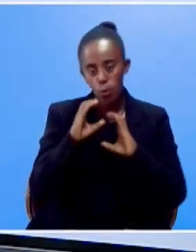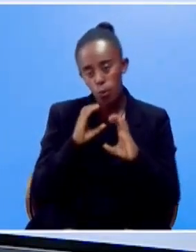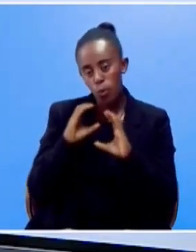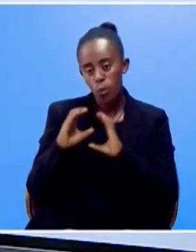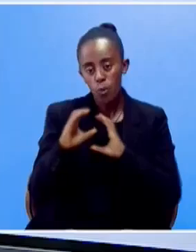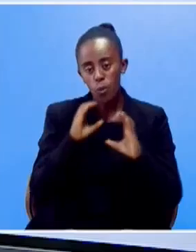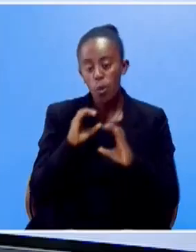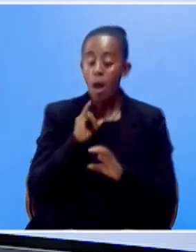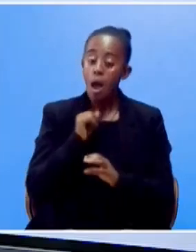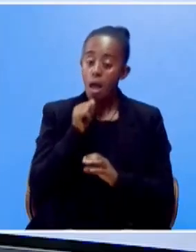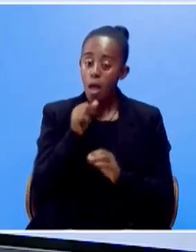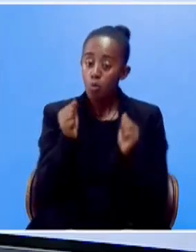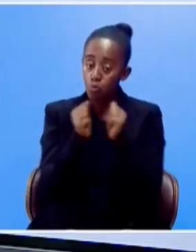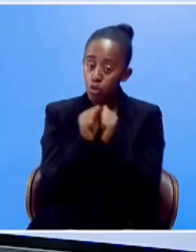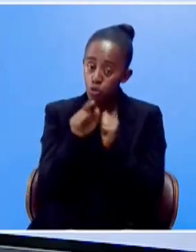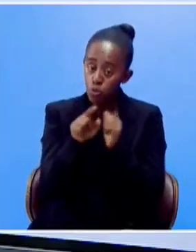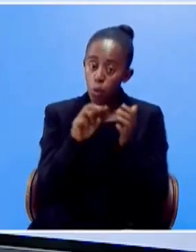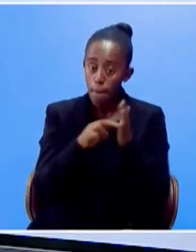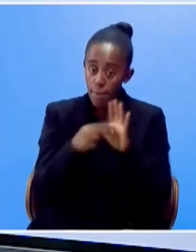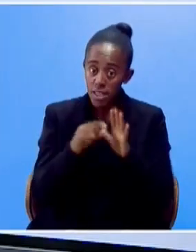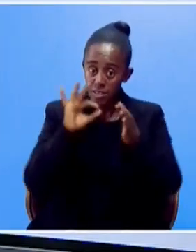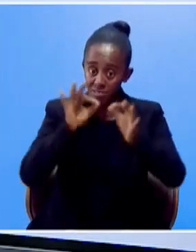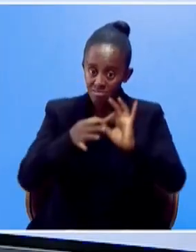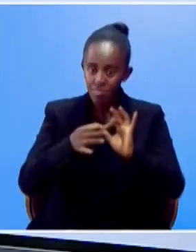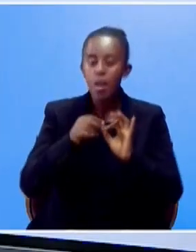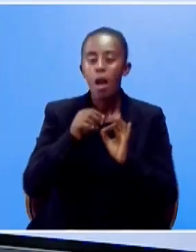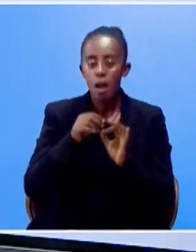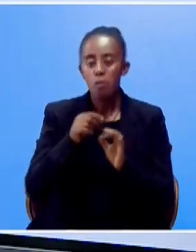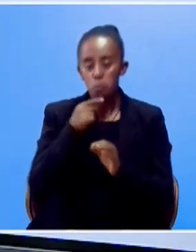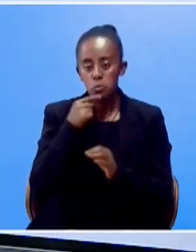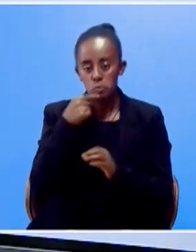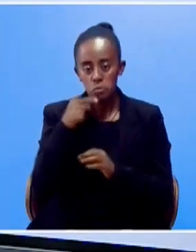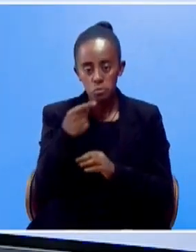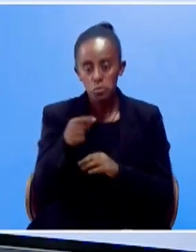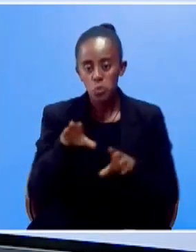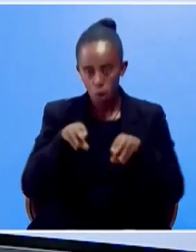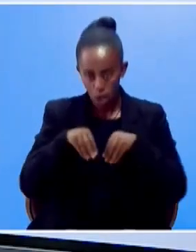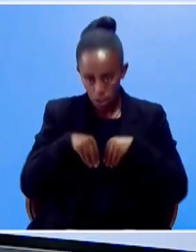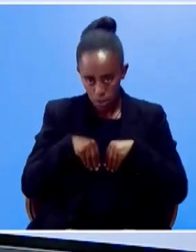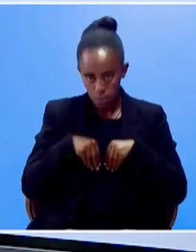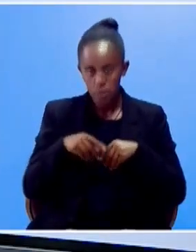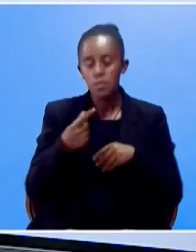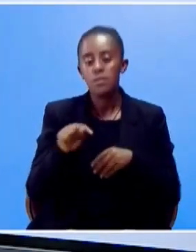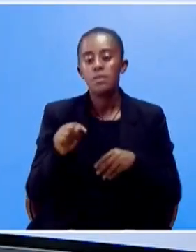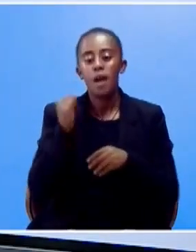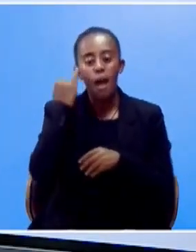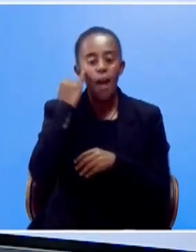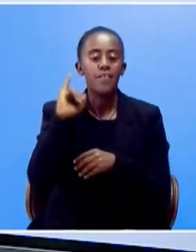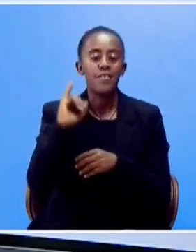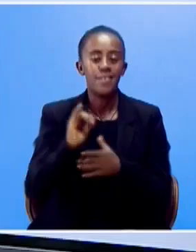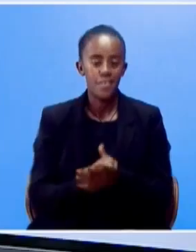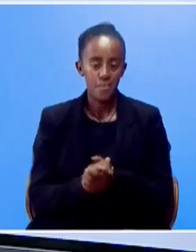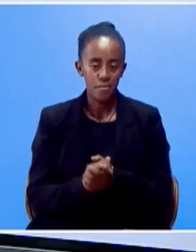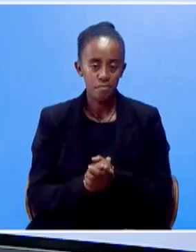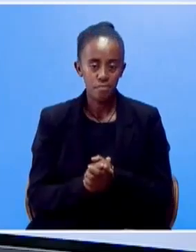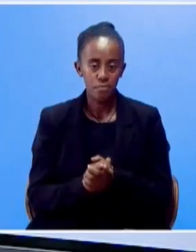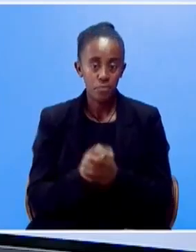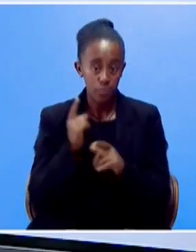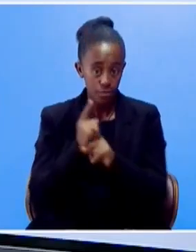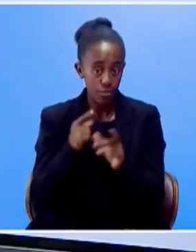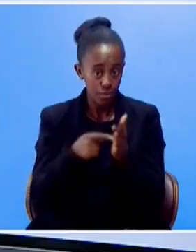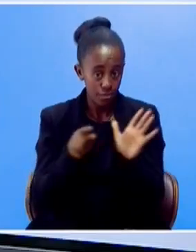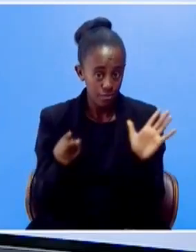say, I am with you, that means you are telling that you accept the person's idea. Is it